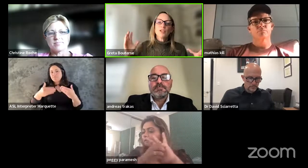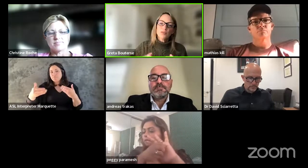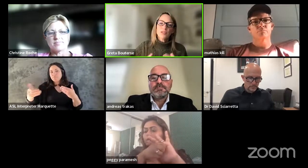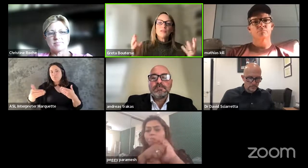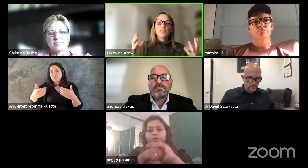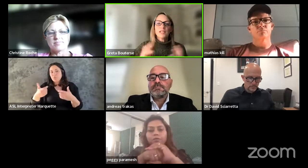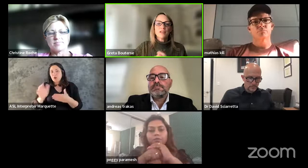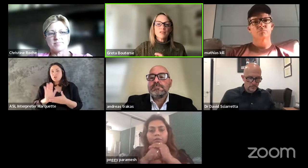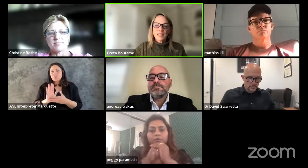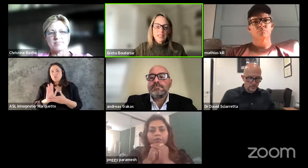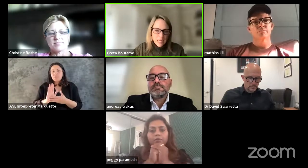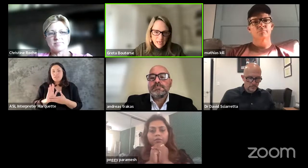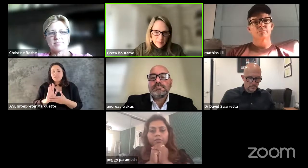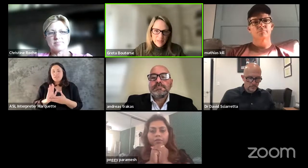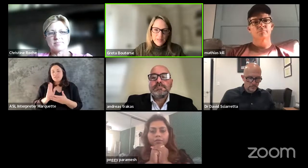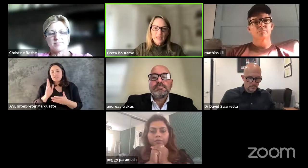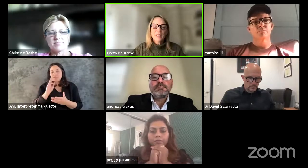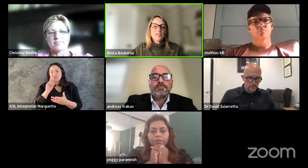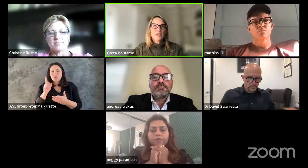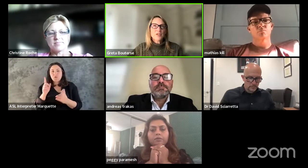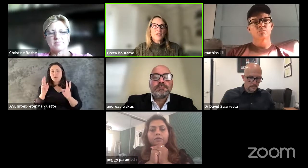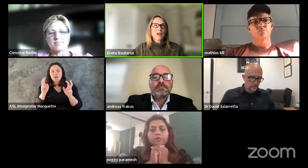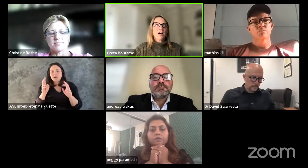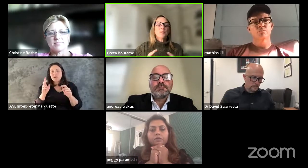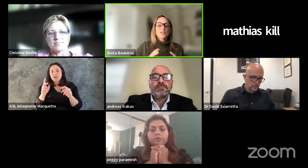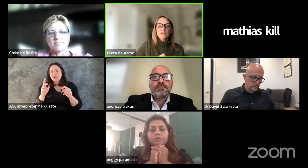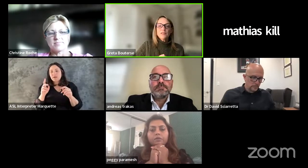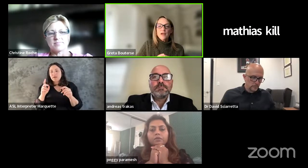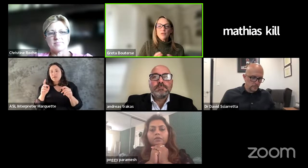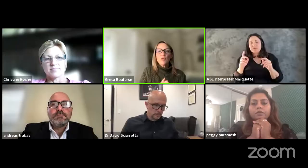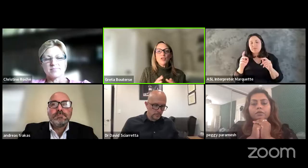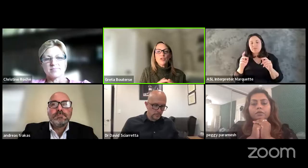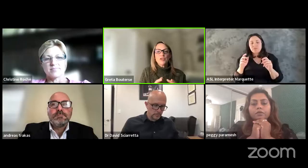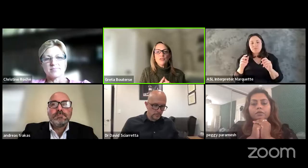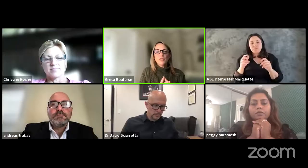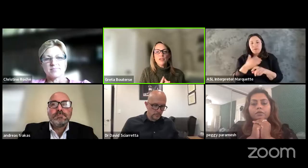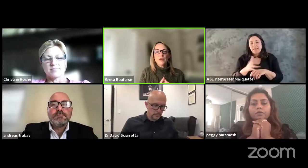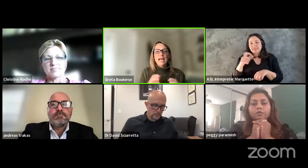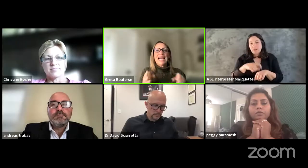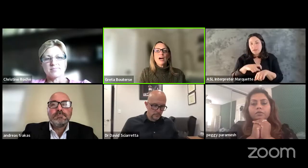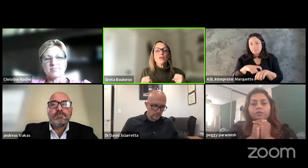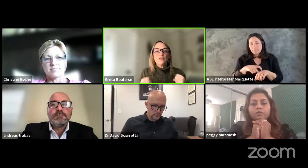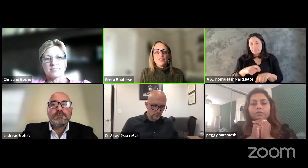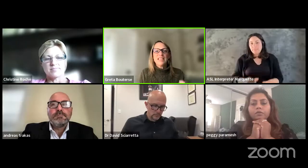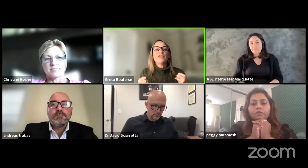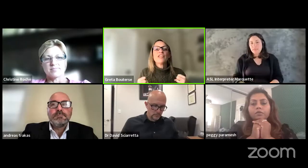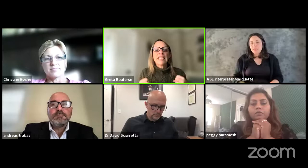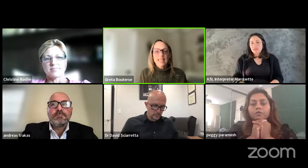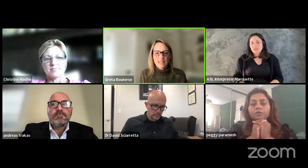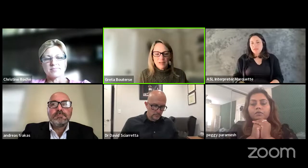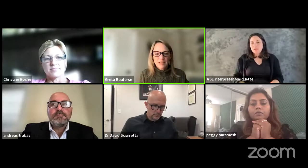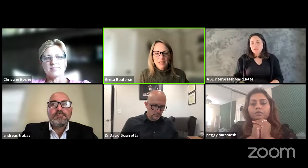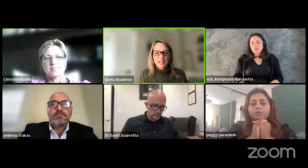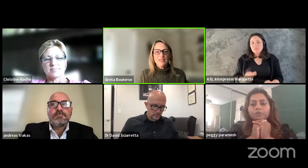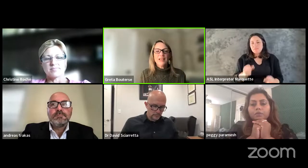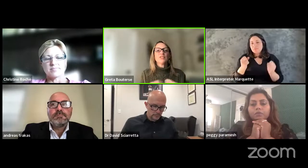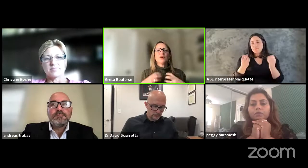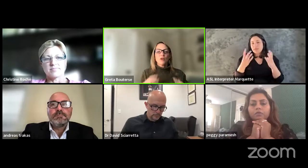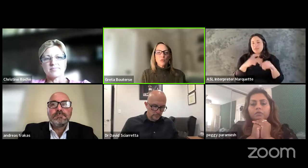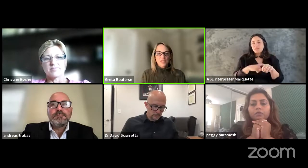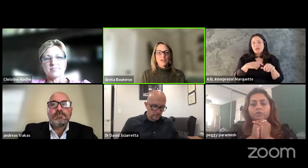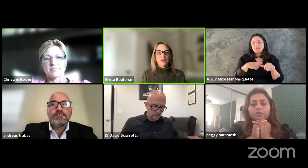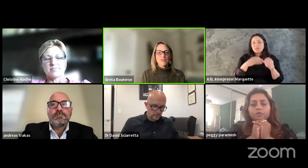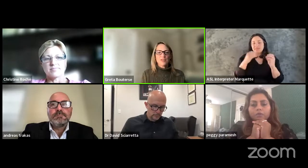we're watching movies for the sake of killing time. I think teachers, opposite of that, we're always trying to figure out how do I fit everything in? And